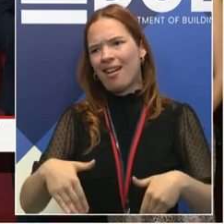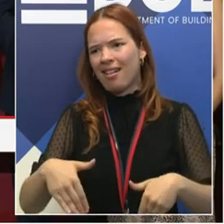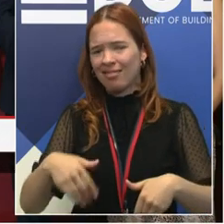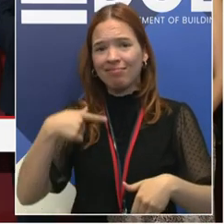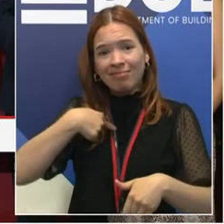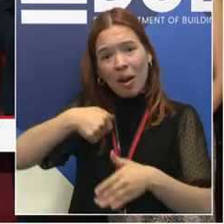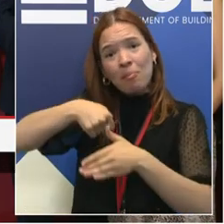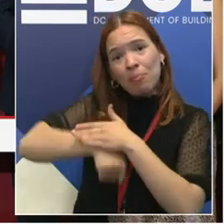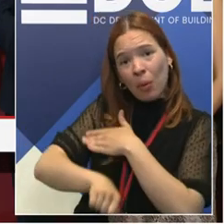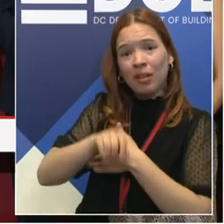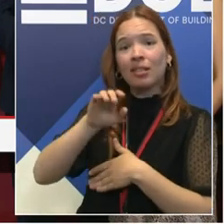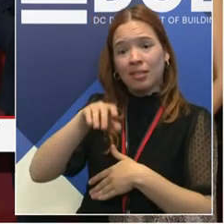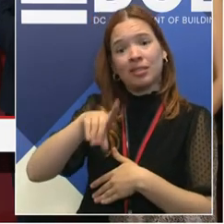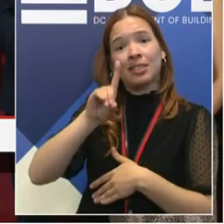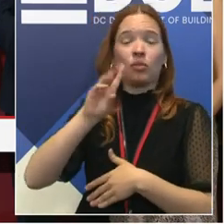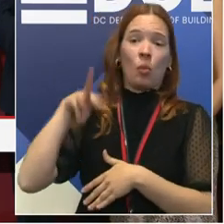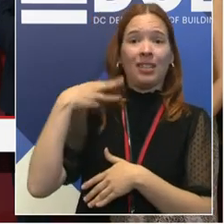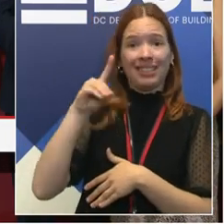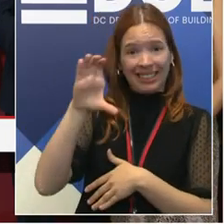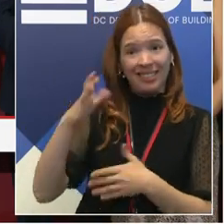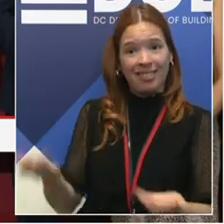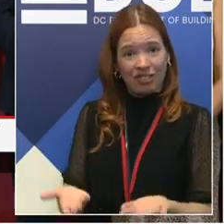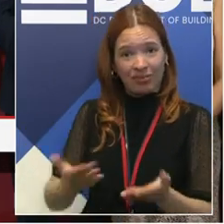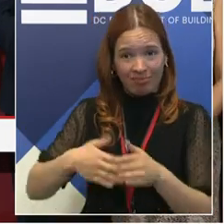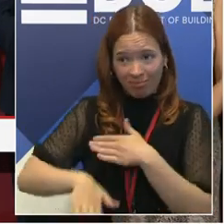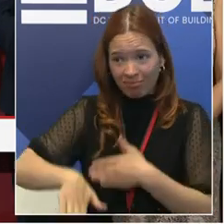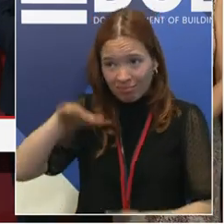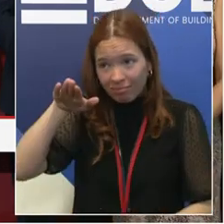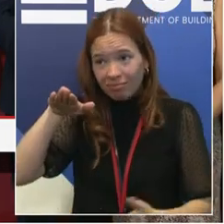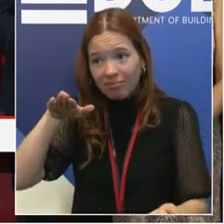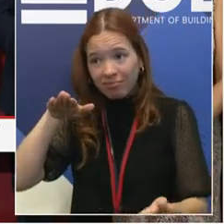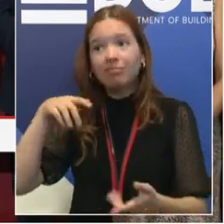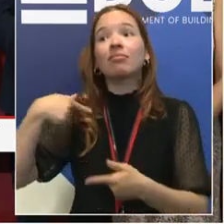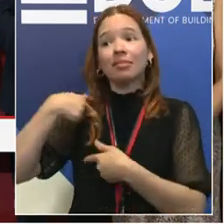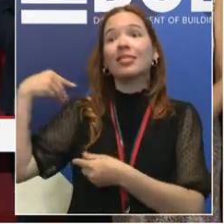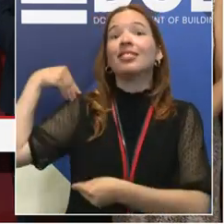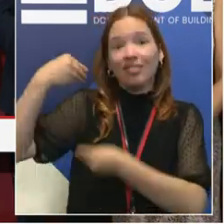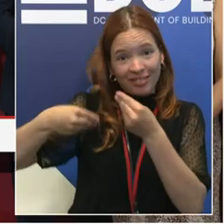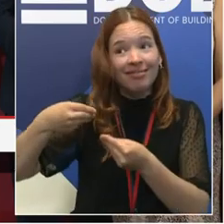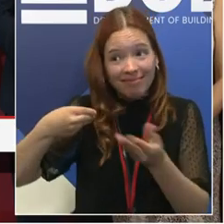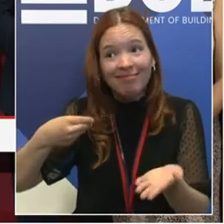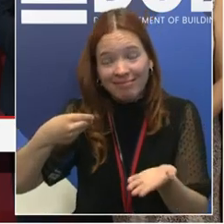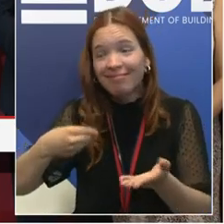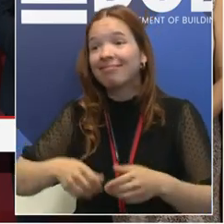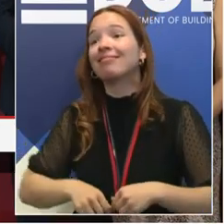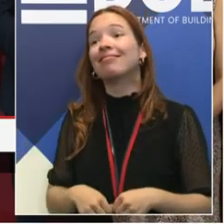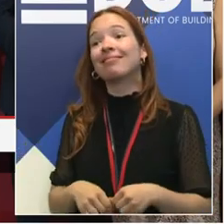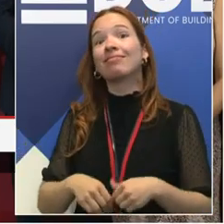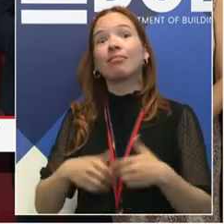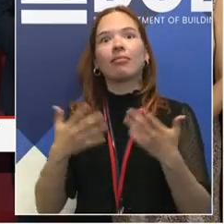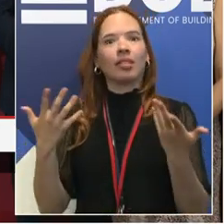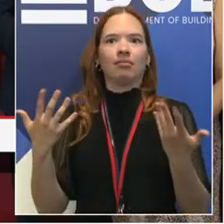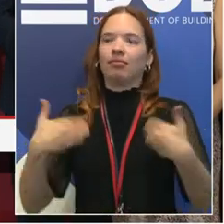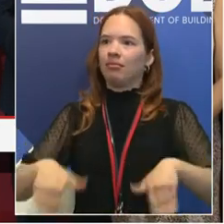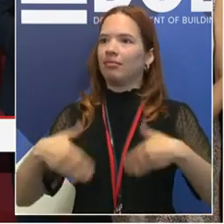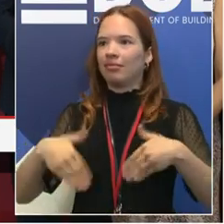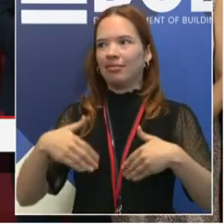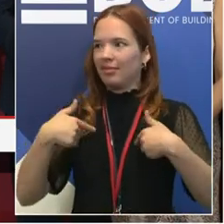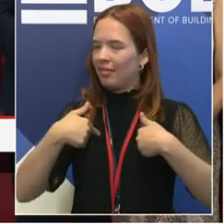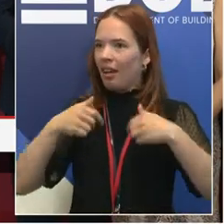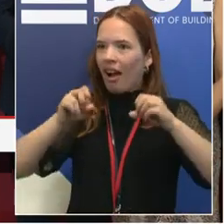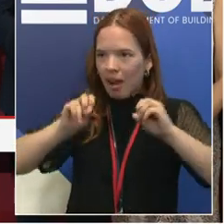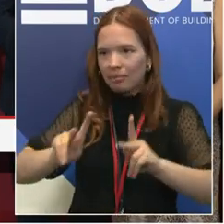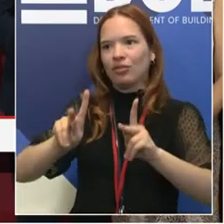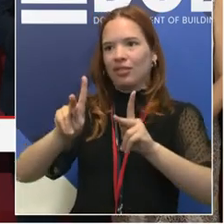here. This is my second opportunity to serve our city. To be able to do so for Mayor Bowser in her historic